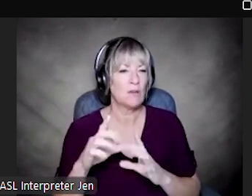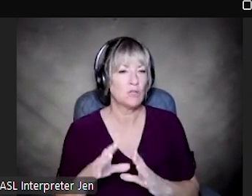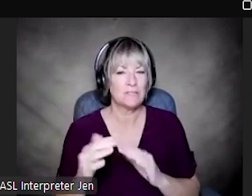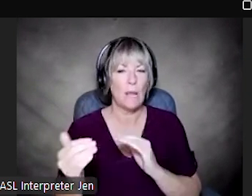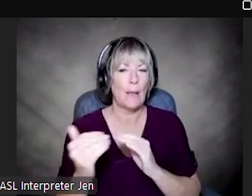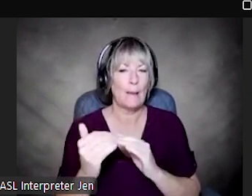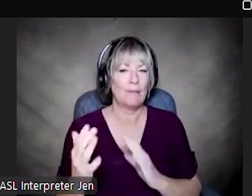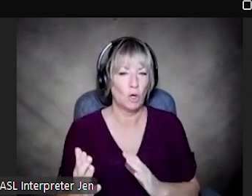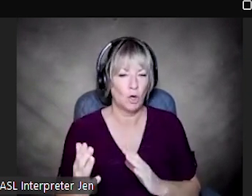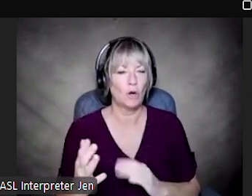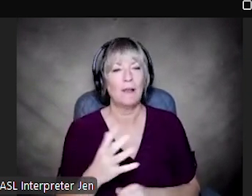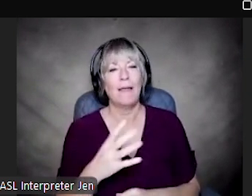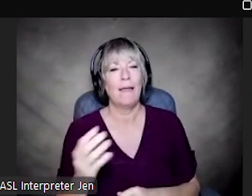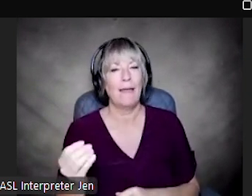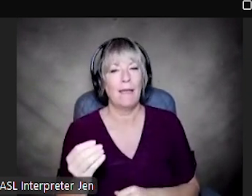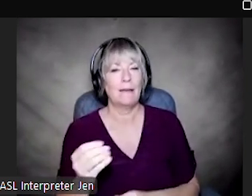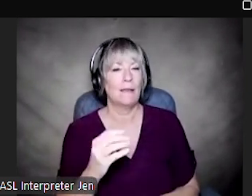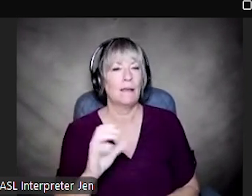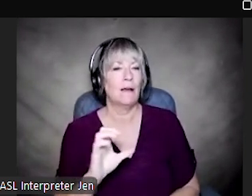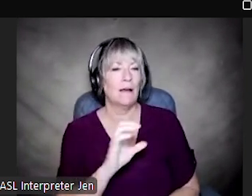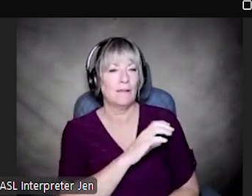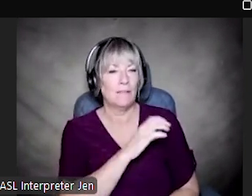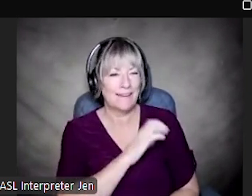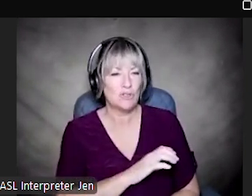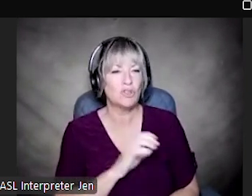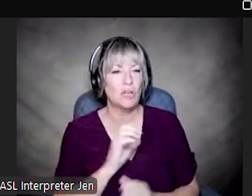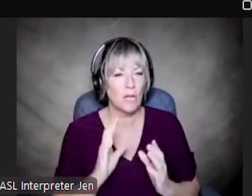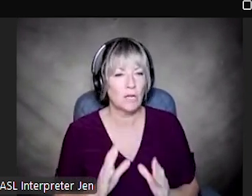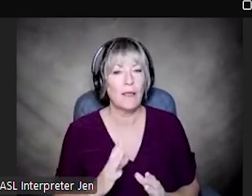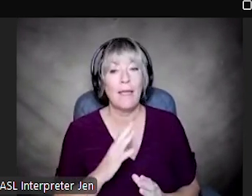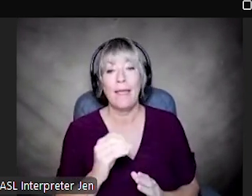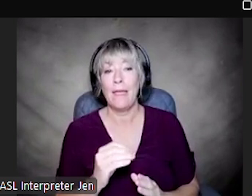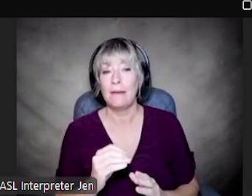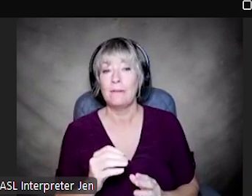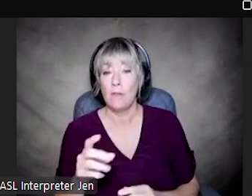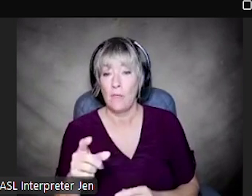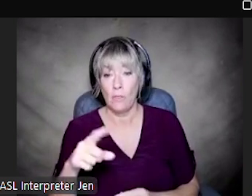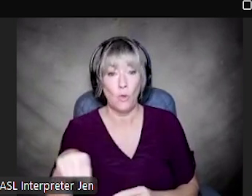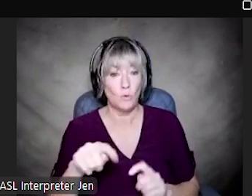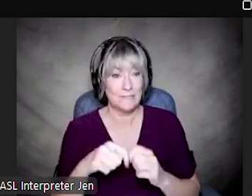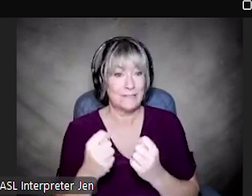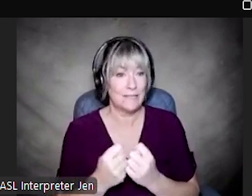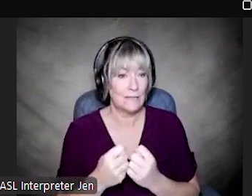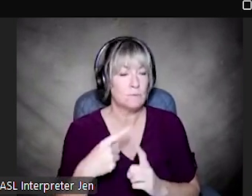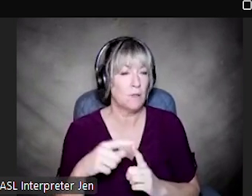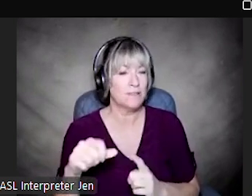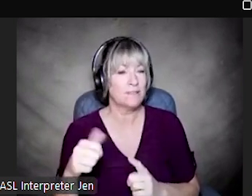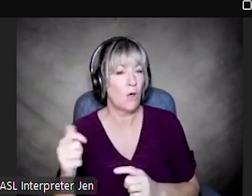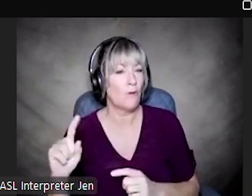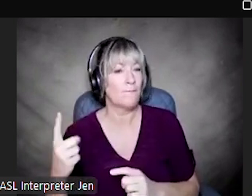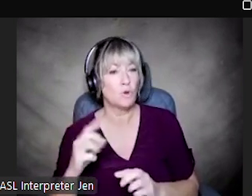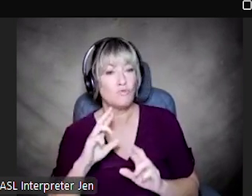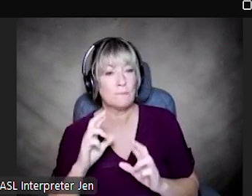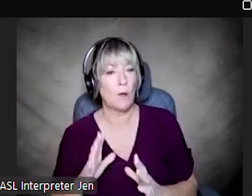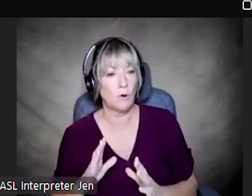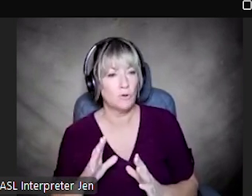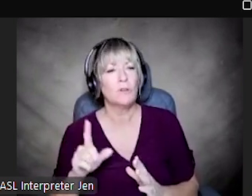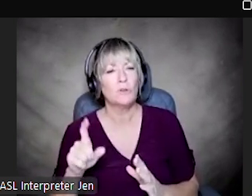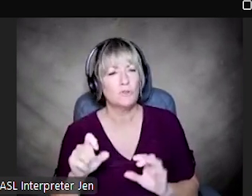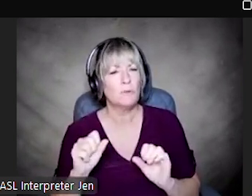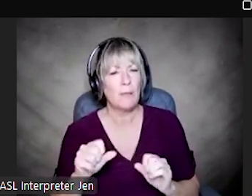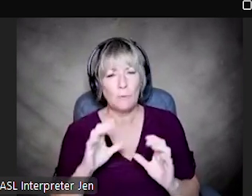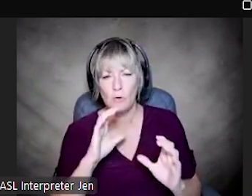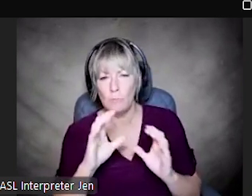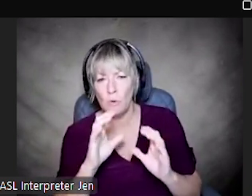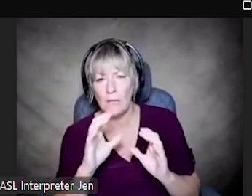peer and a clinician, and ideally long-term, those teams and our other first responders should all be able to communicate, to call